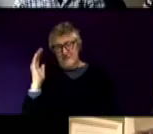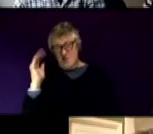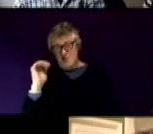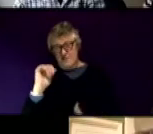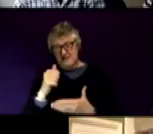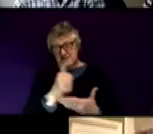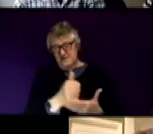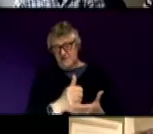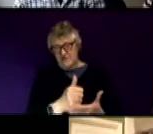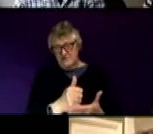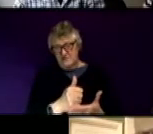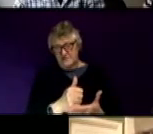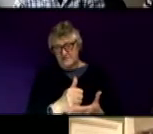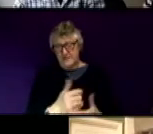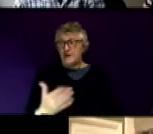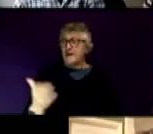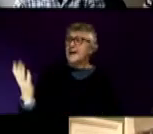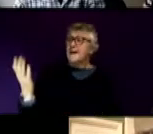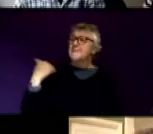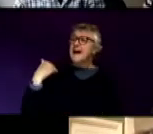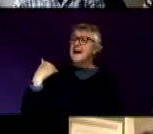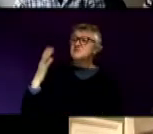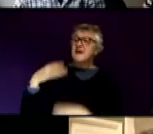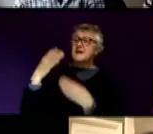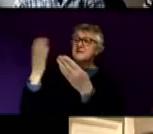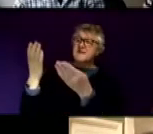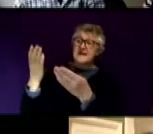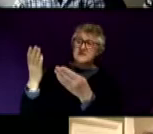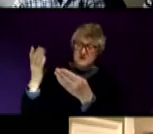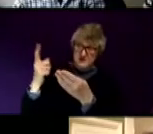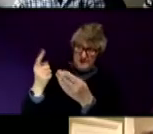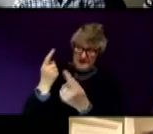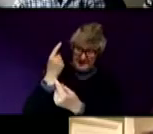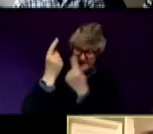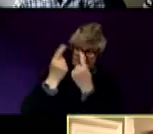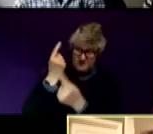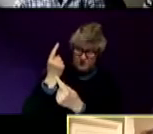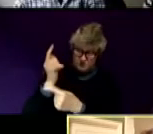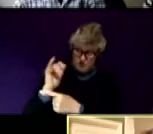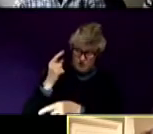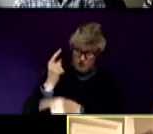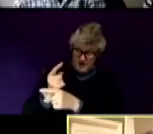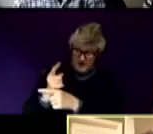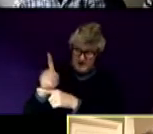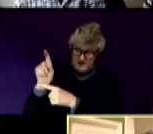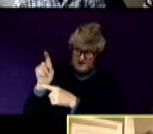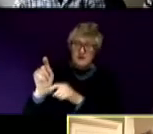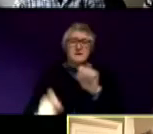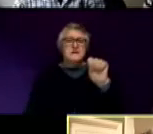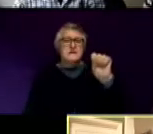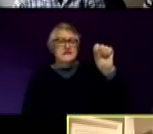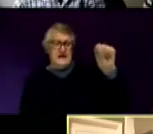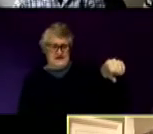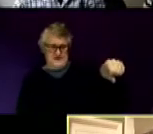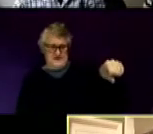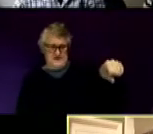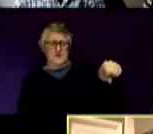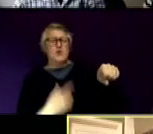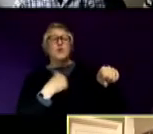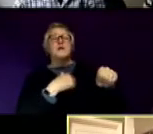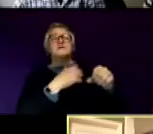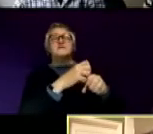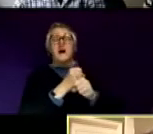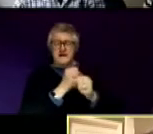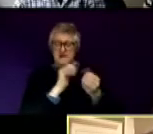Past recommendation is being taken into account, is that correct? Yes, we've received community input in the